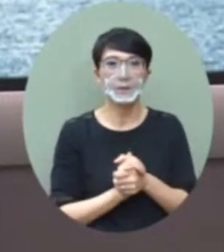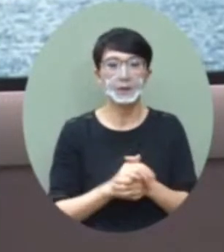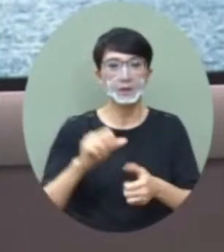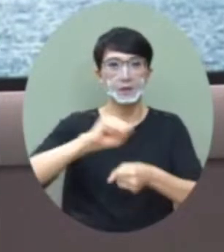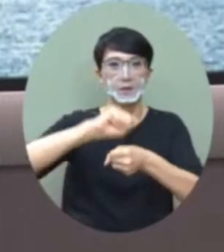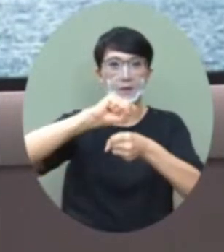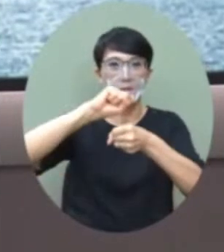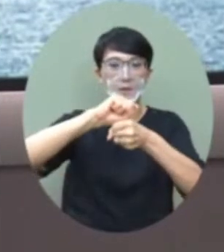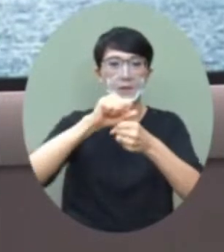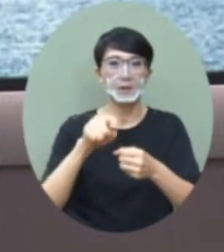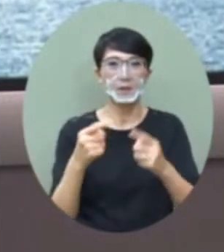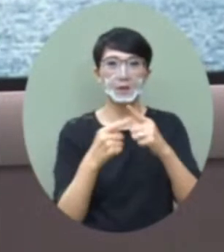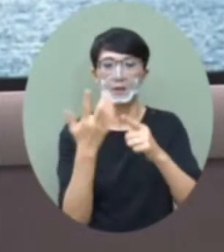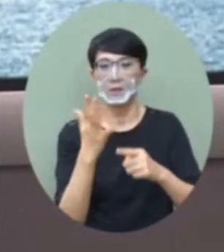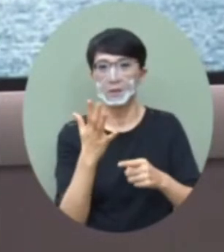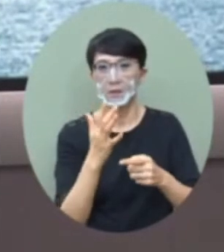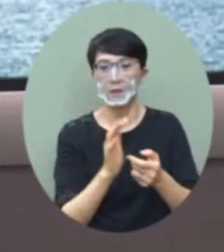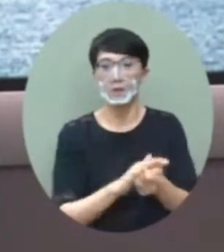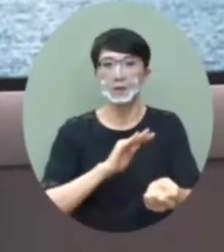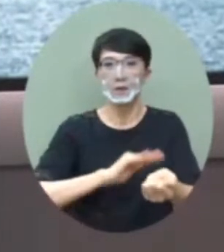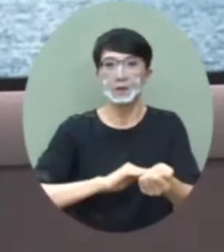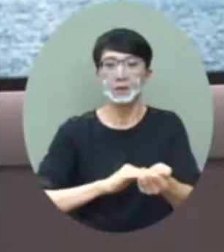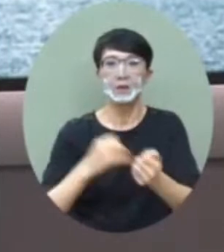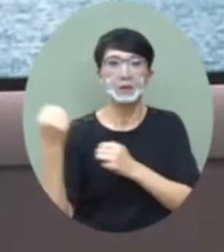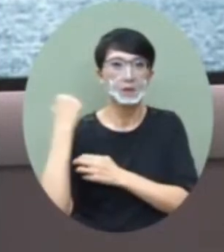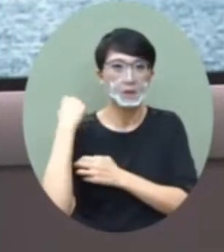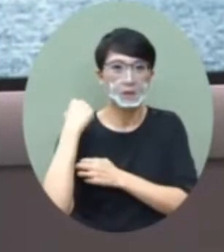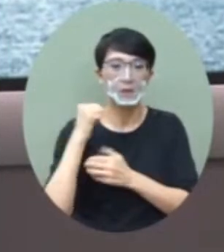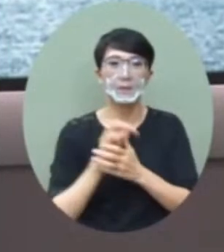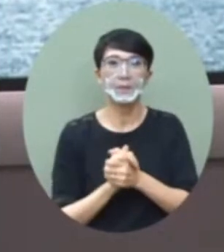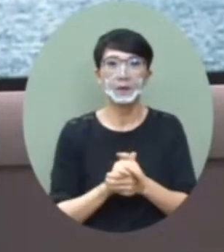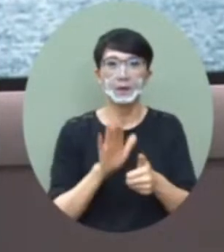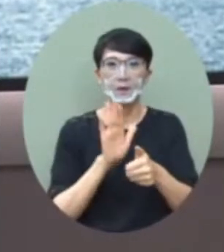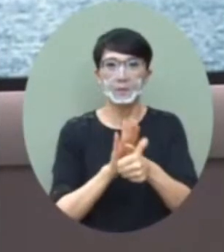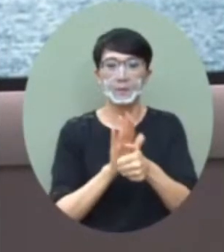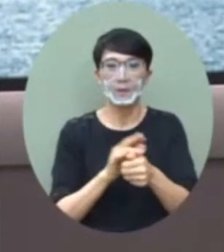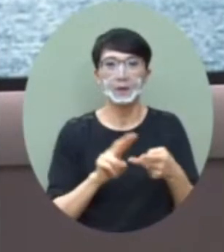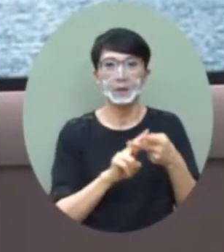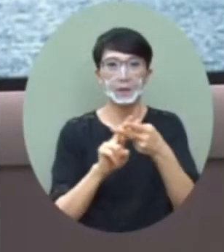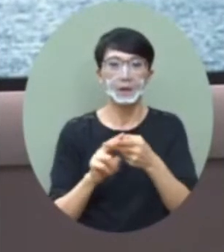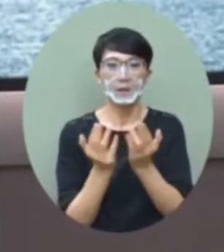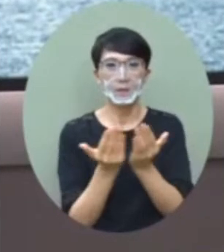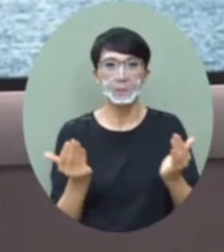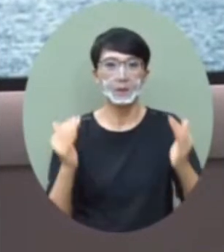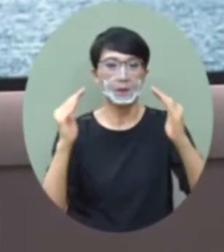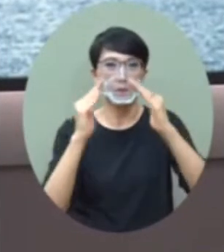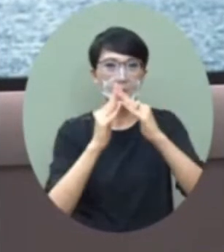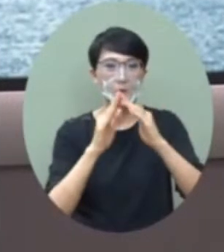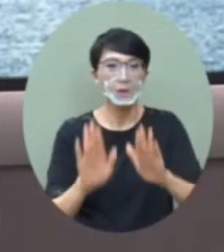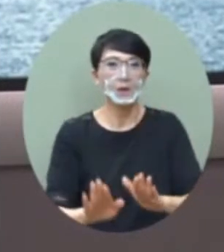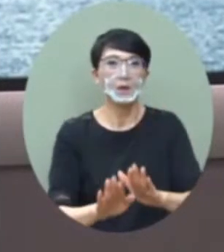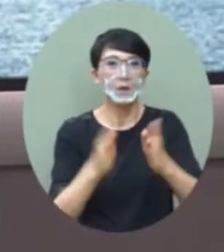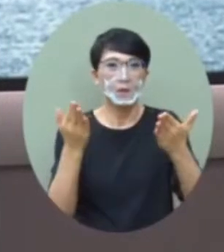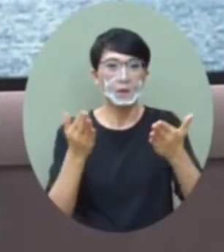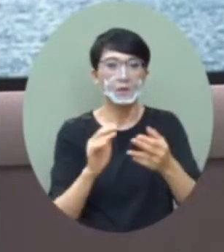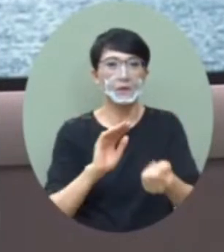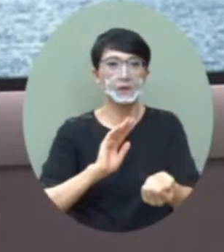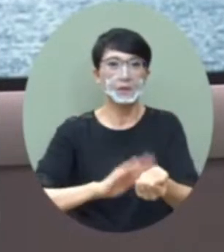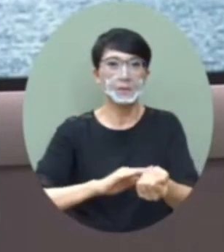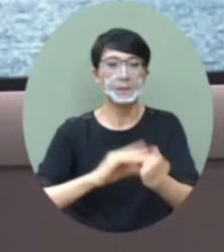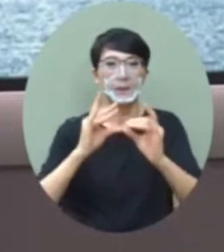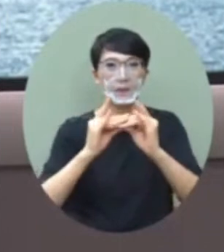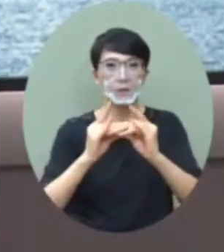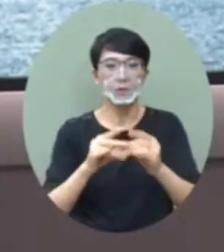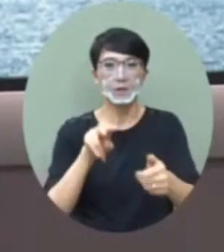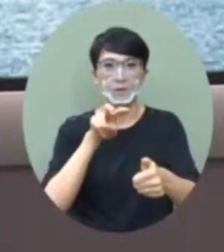an established mechanism to borrow drugs to private hospitals for treating patients. Of course, we